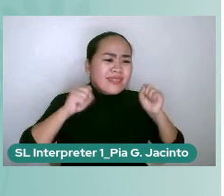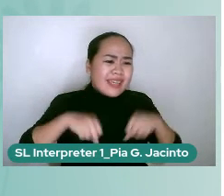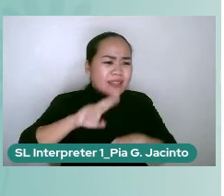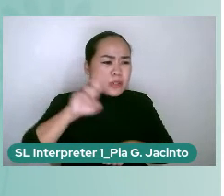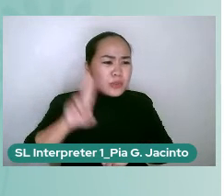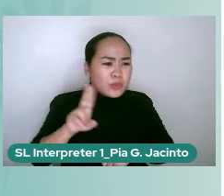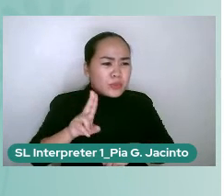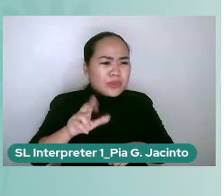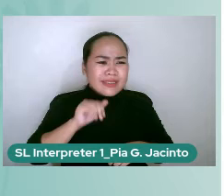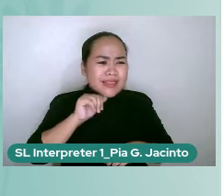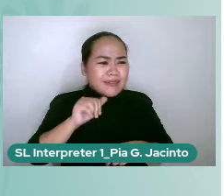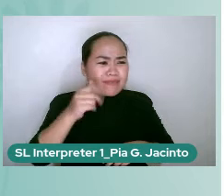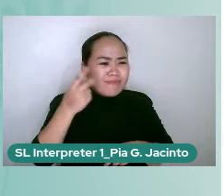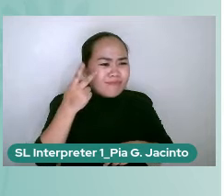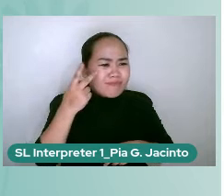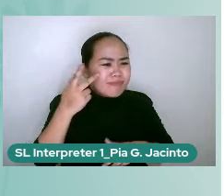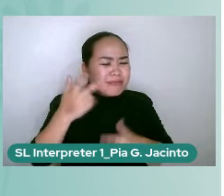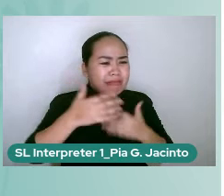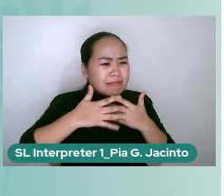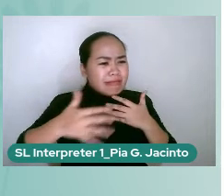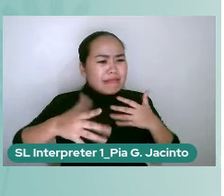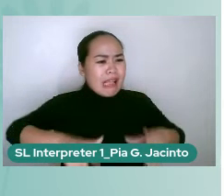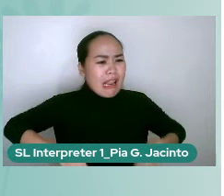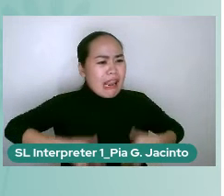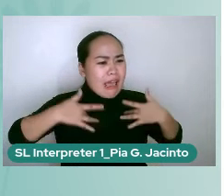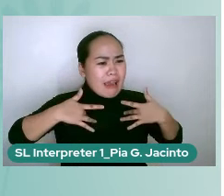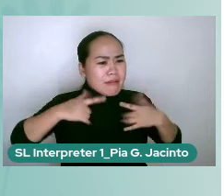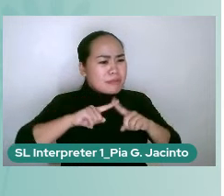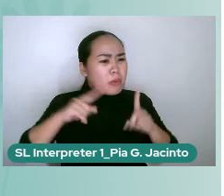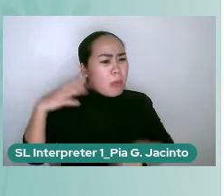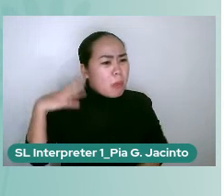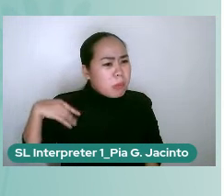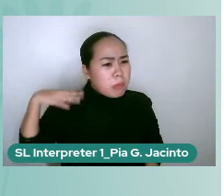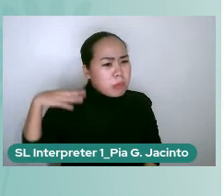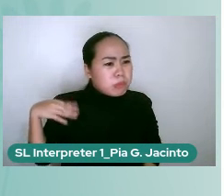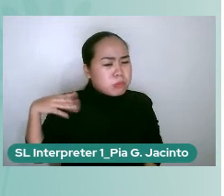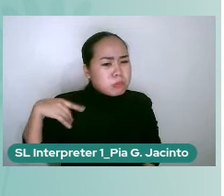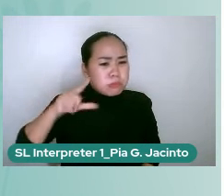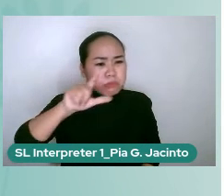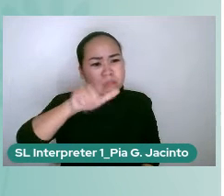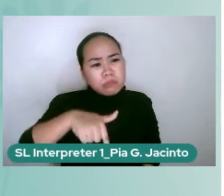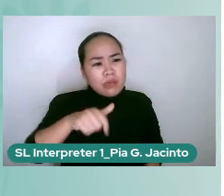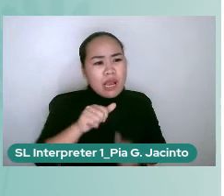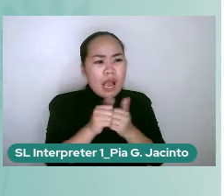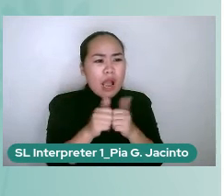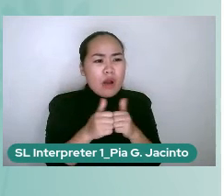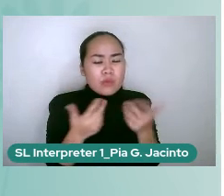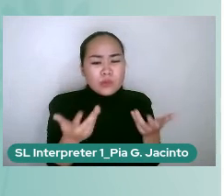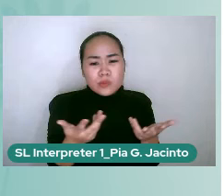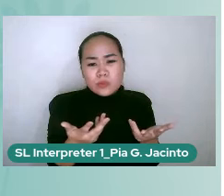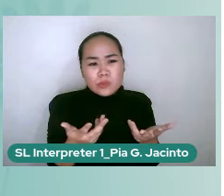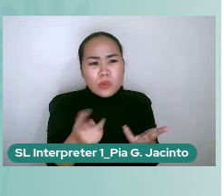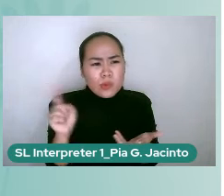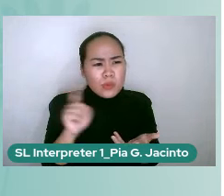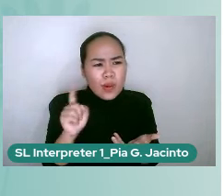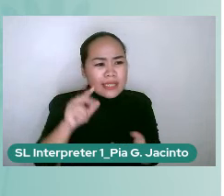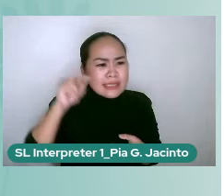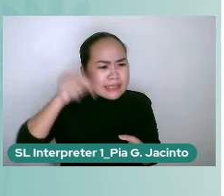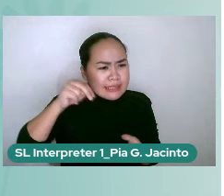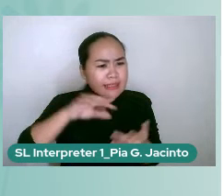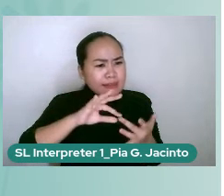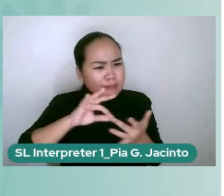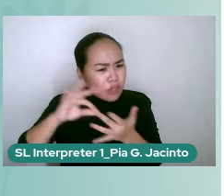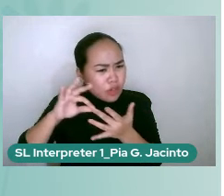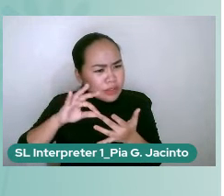of our children. But if we wait much longer, we will not have that luxury. What are the implementation priorities? How do we orient